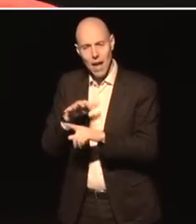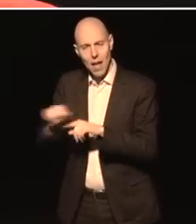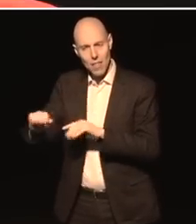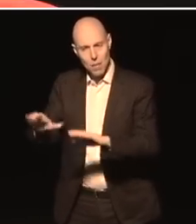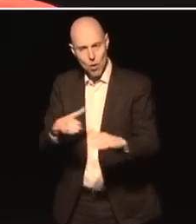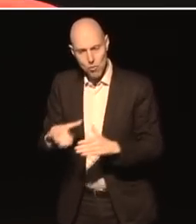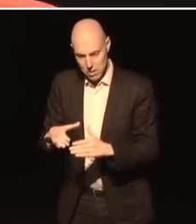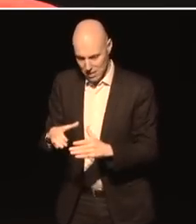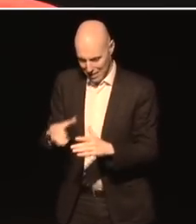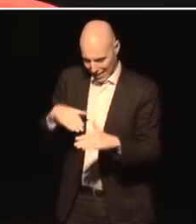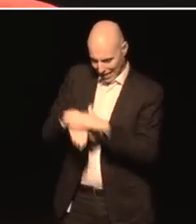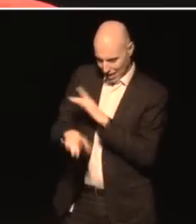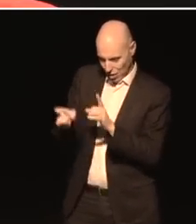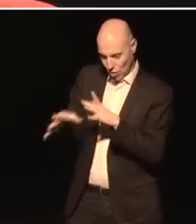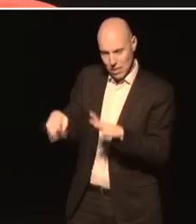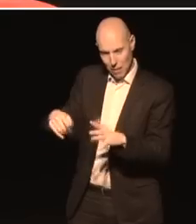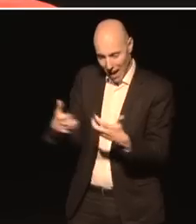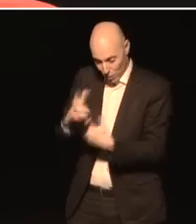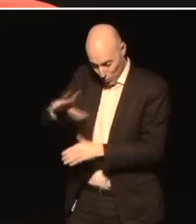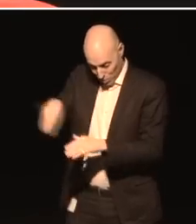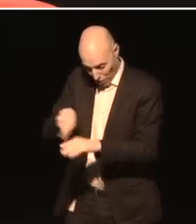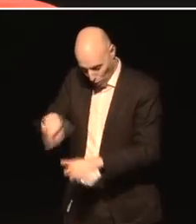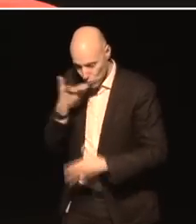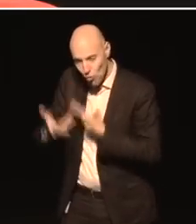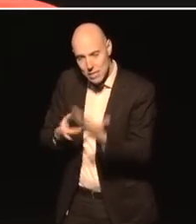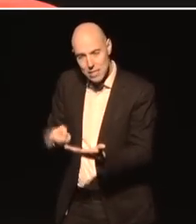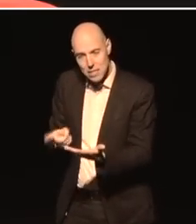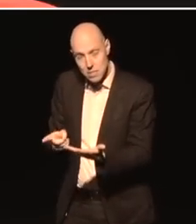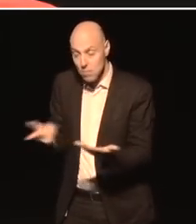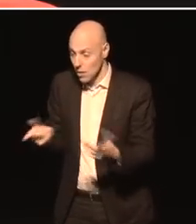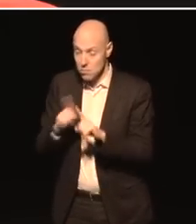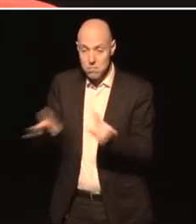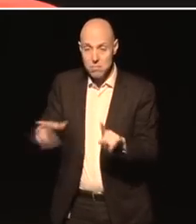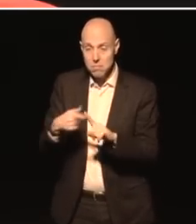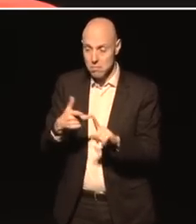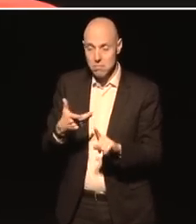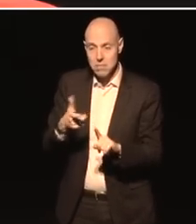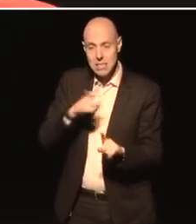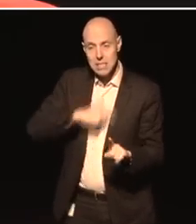Nottingham. So we're looking at the topic of civil rights, and we've got